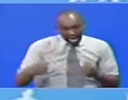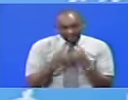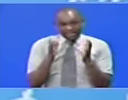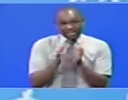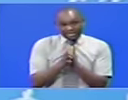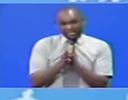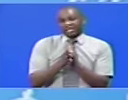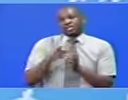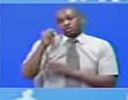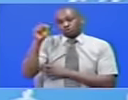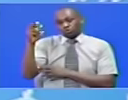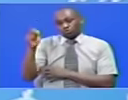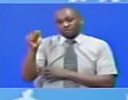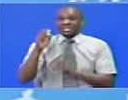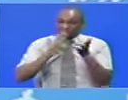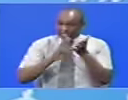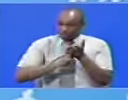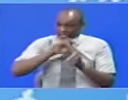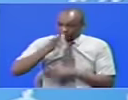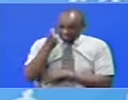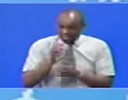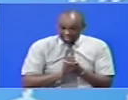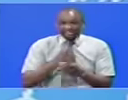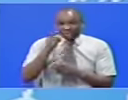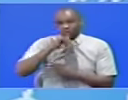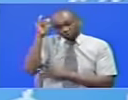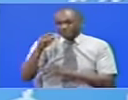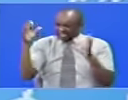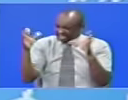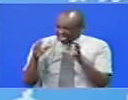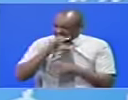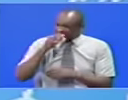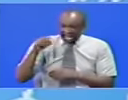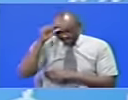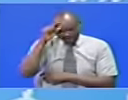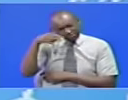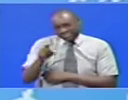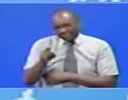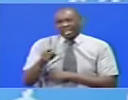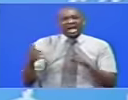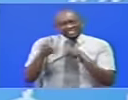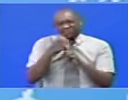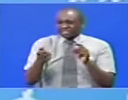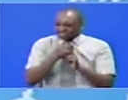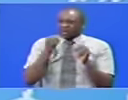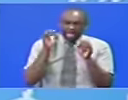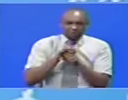Primary School in Migori County. He faulted the Jubilee government for allegedly failing to deliver on its